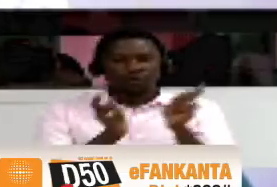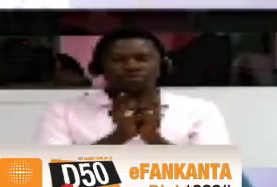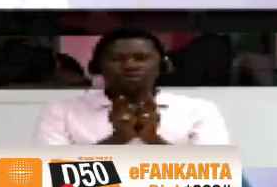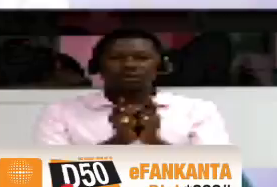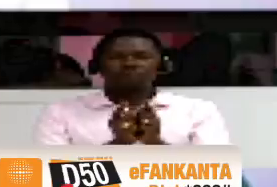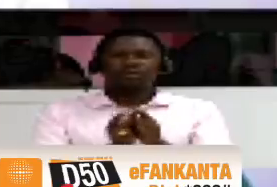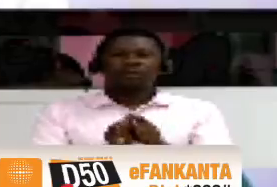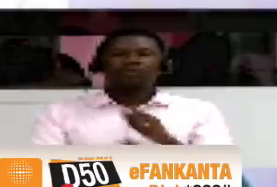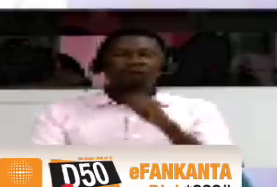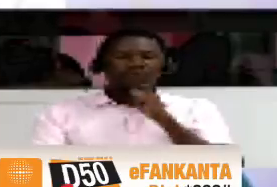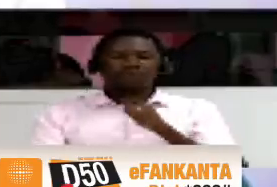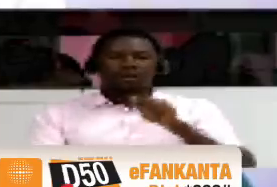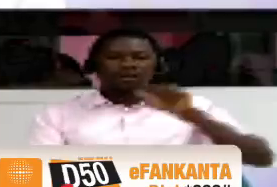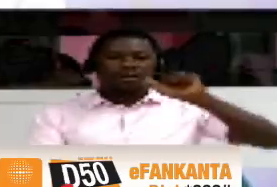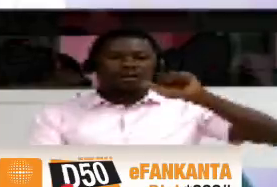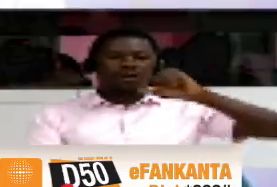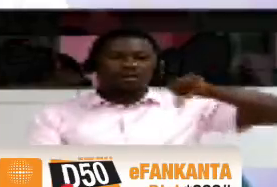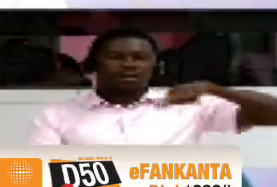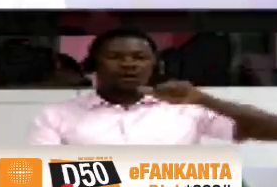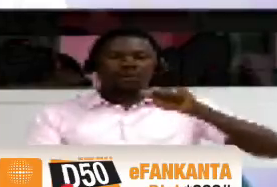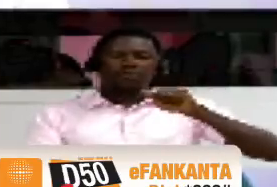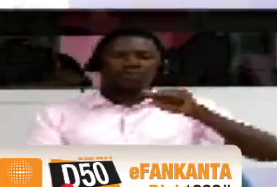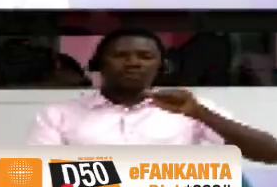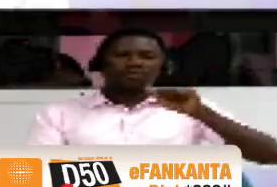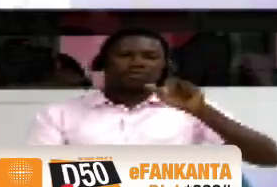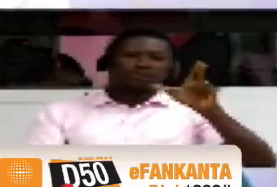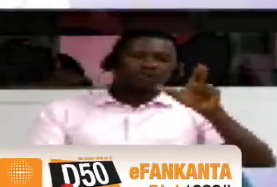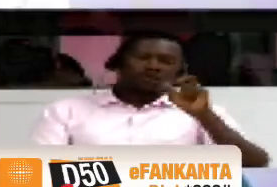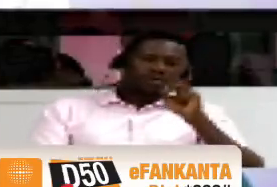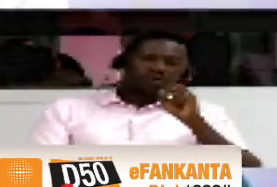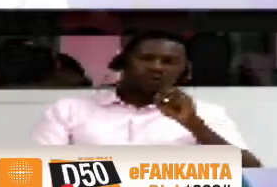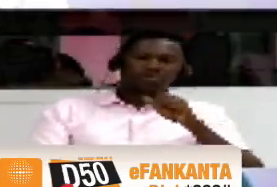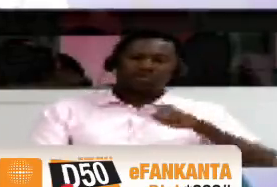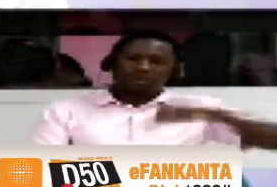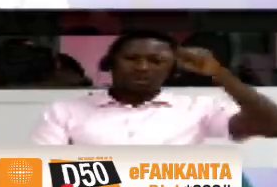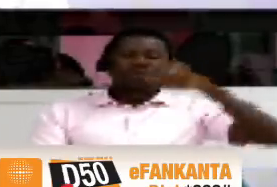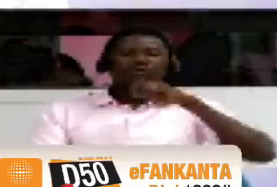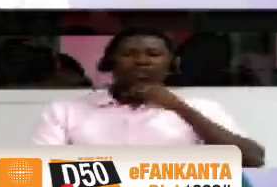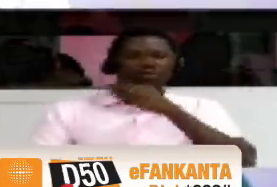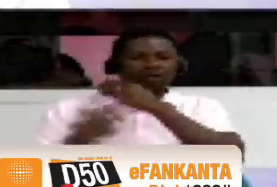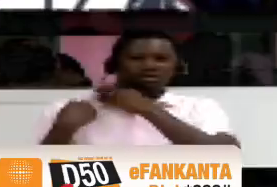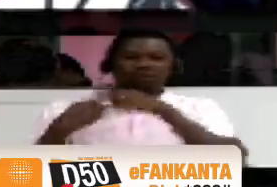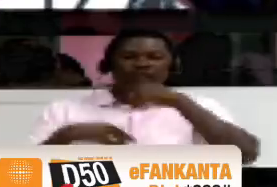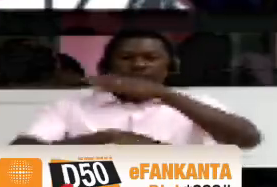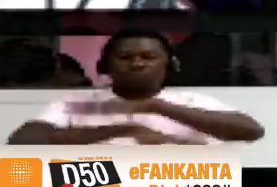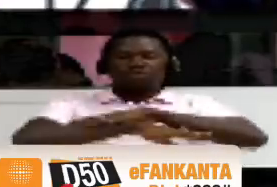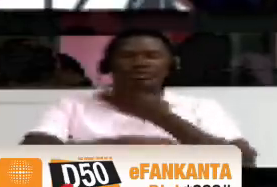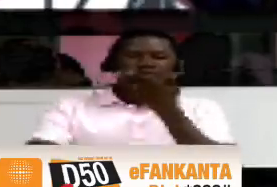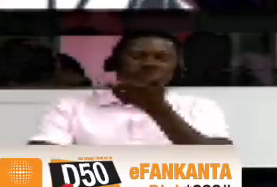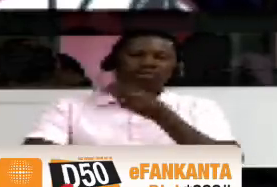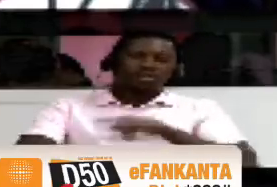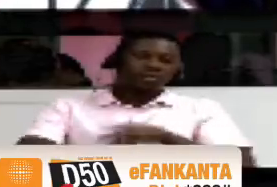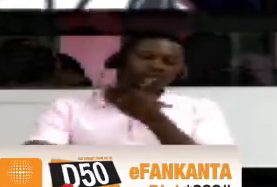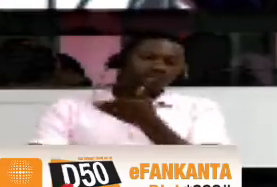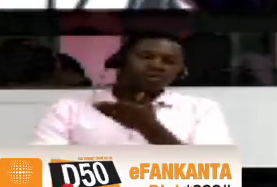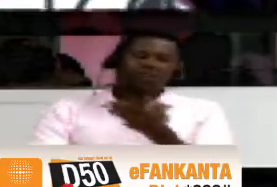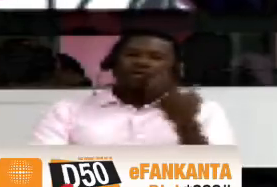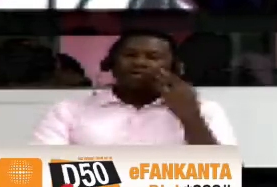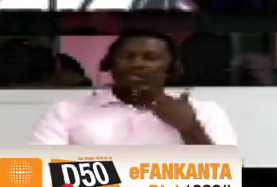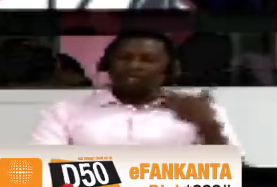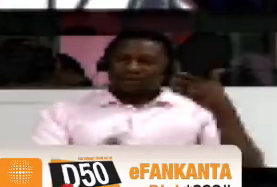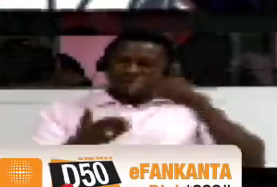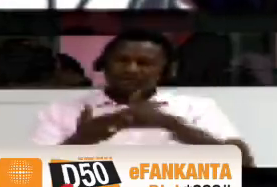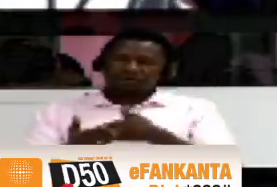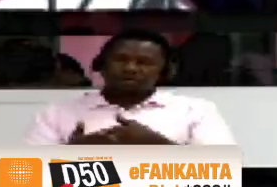Mr. Ajao, the CDO master, responsible for the school at the time. So when they arrived, Mr. Barry